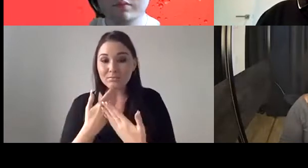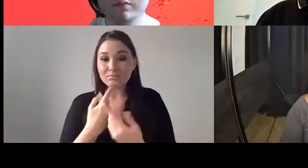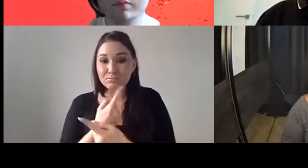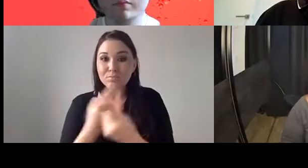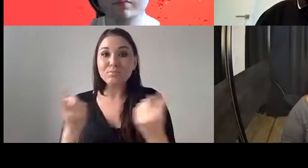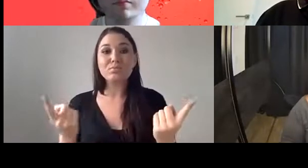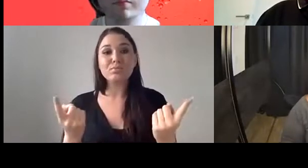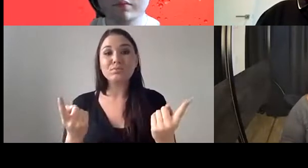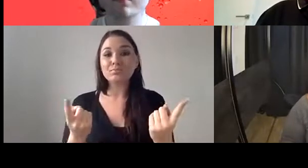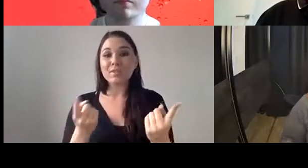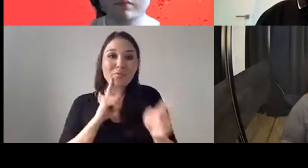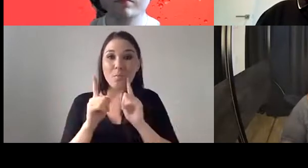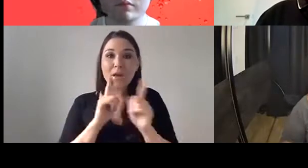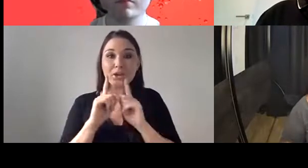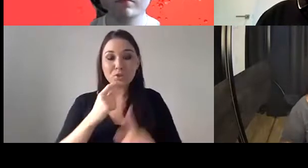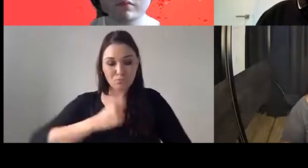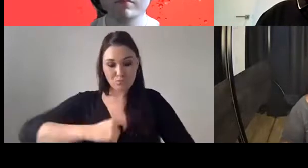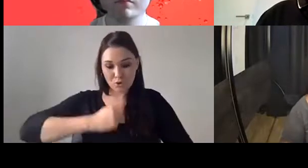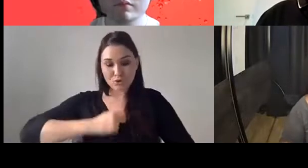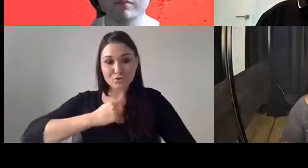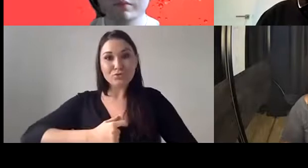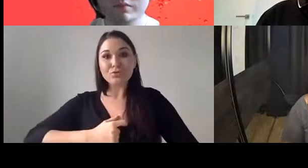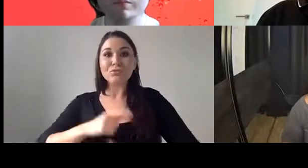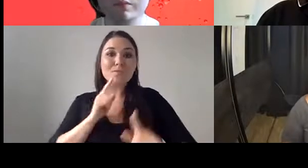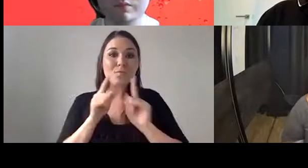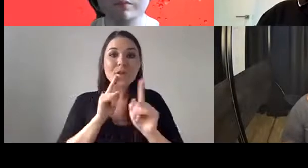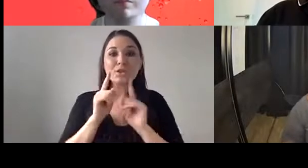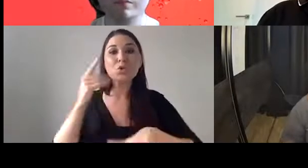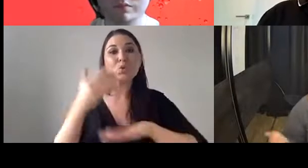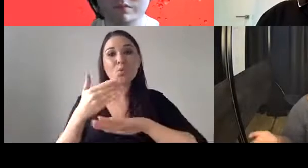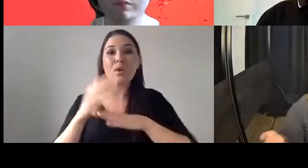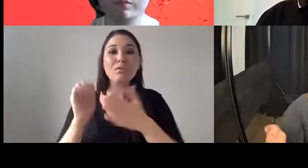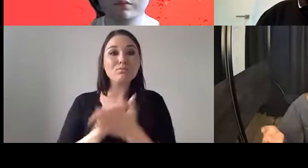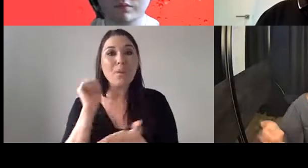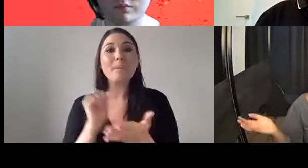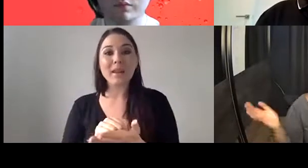health information to be able to work properly. And with that, it's